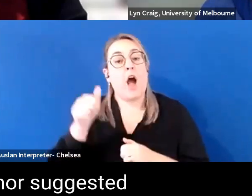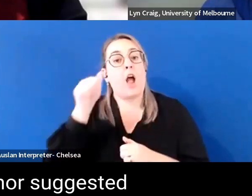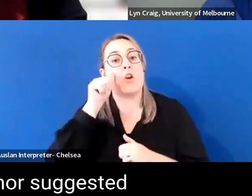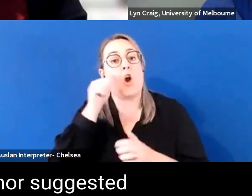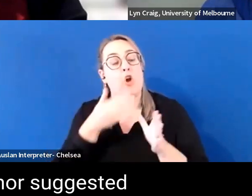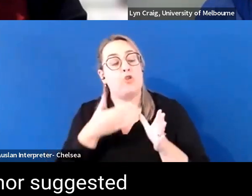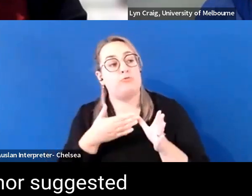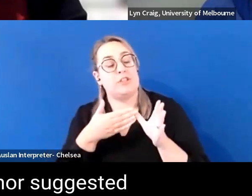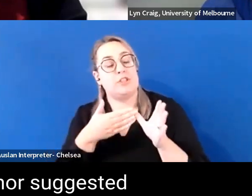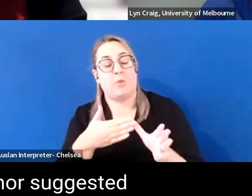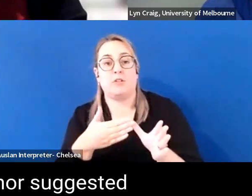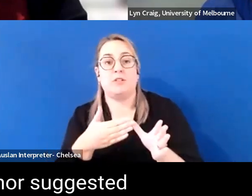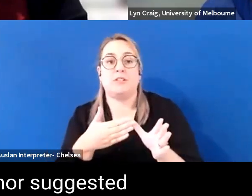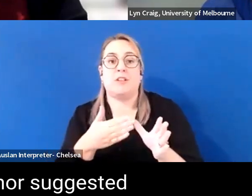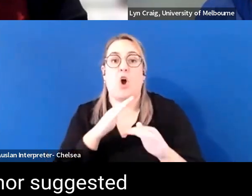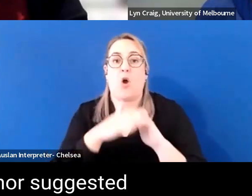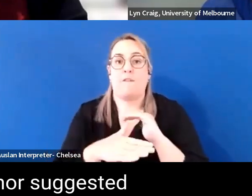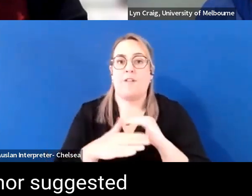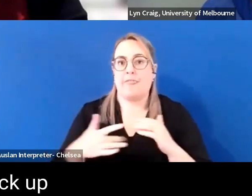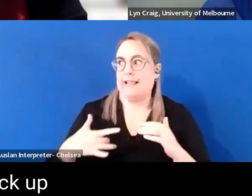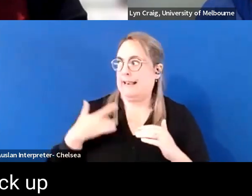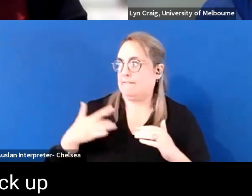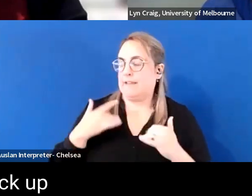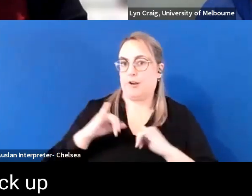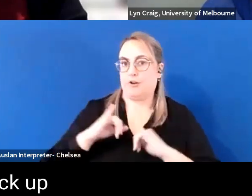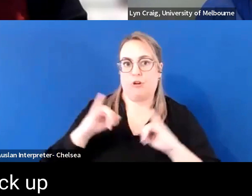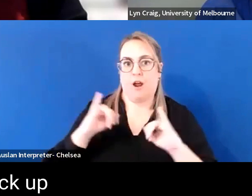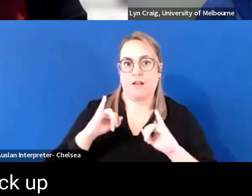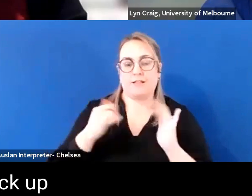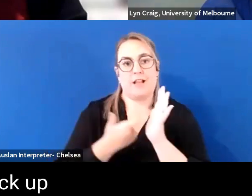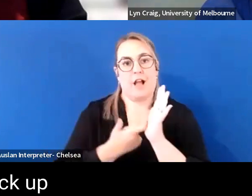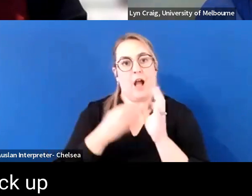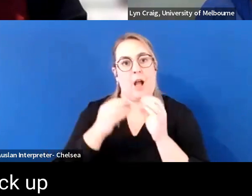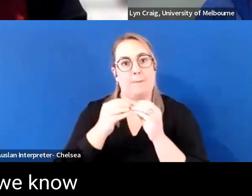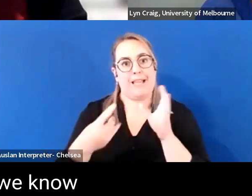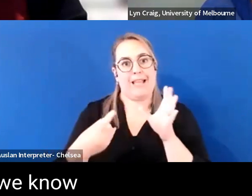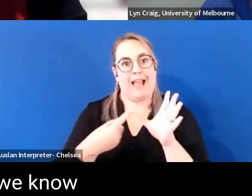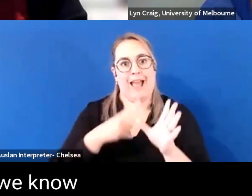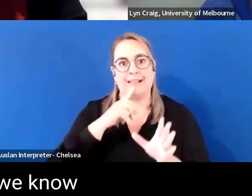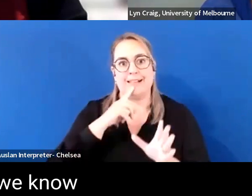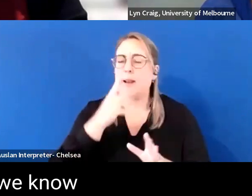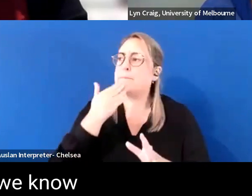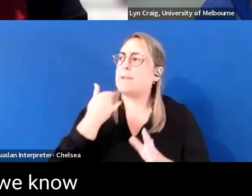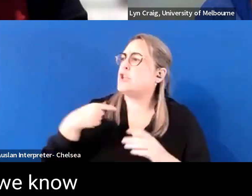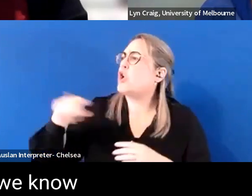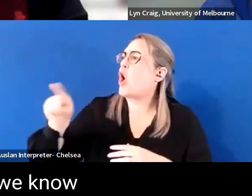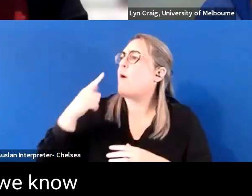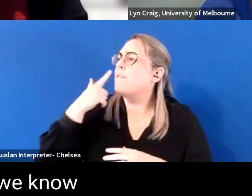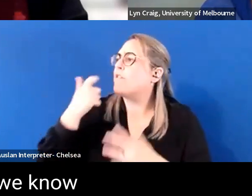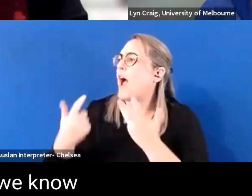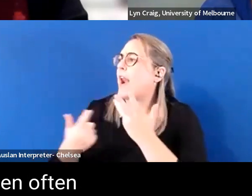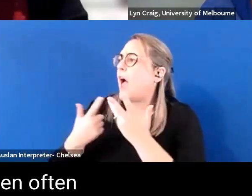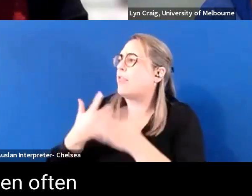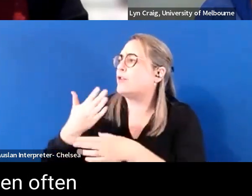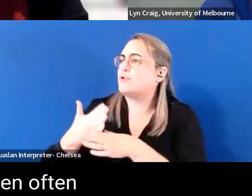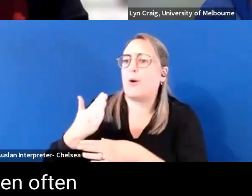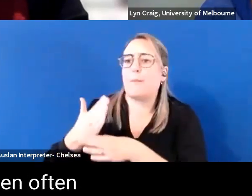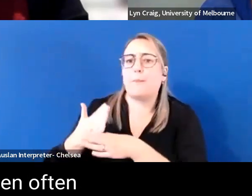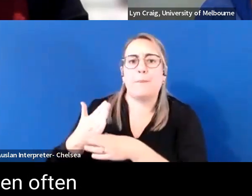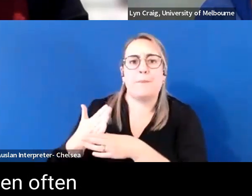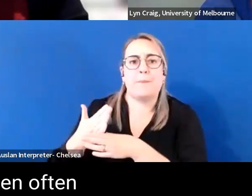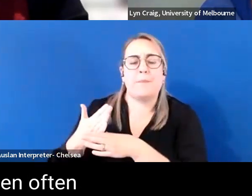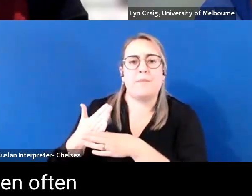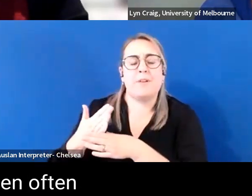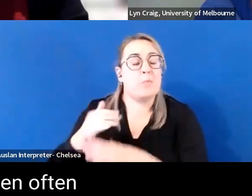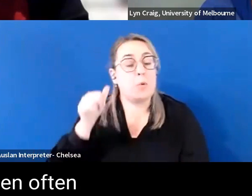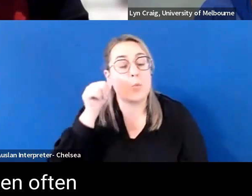RBA governor suggested that everyone could just go out and pick up some more work hours, whereas we know from our own research that women